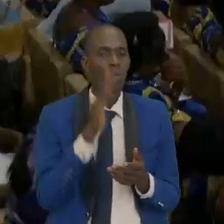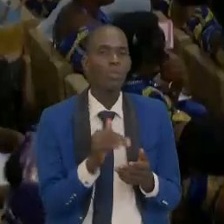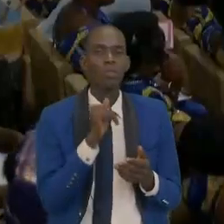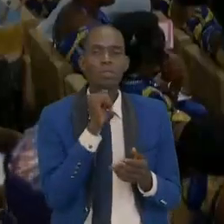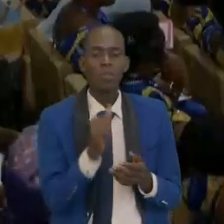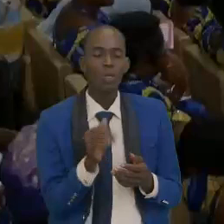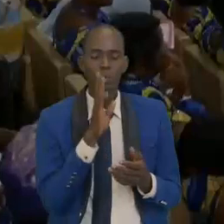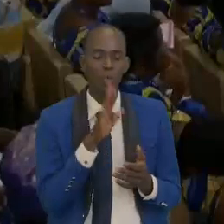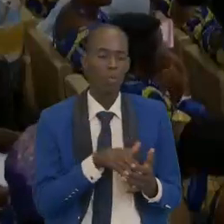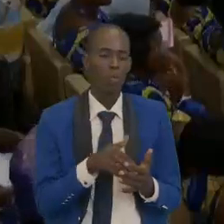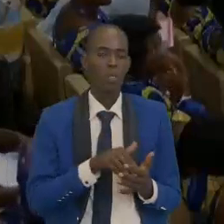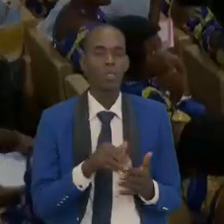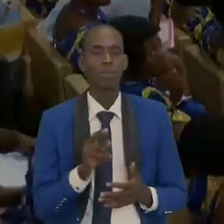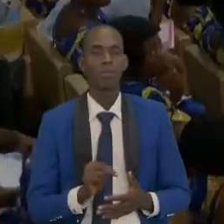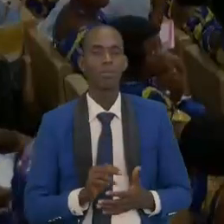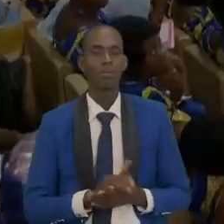foreign